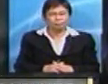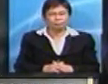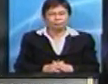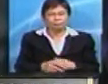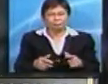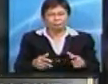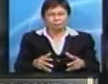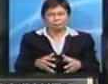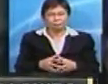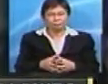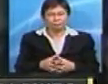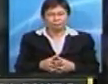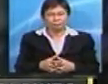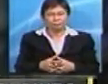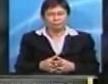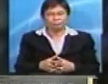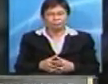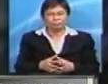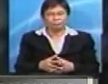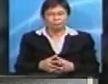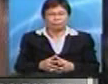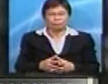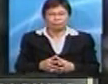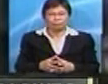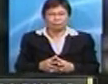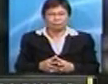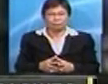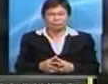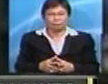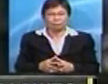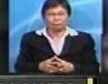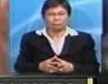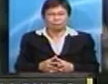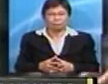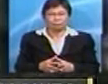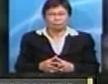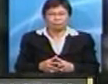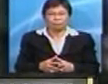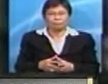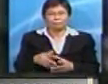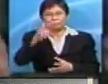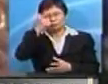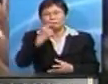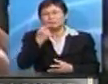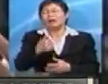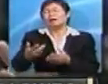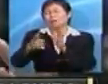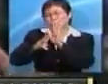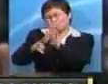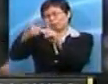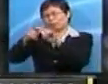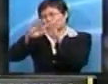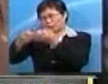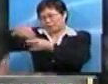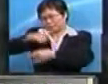here in Kuala Lumpur, given that at least the representatives of the families came over yesterday, not just, I think it